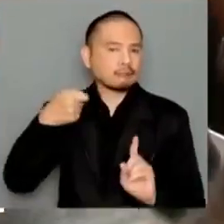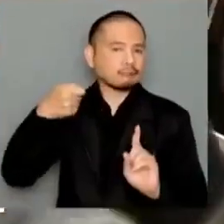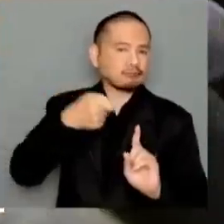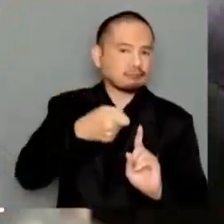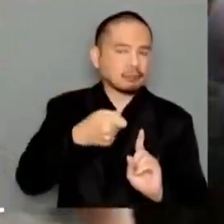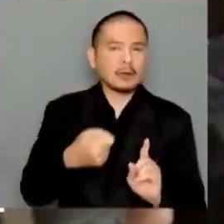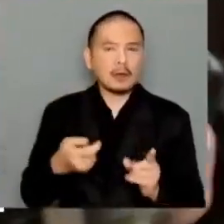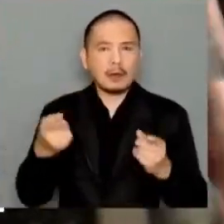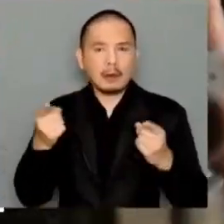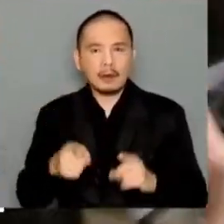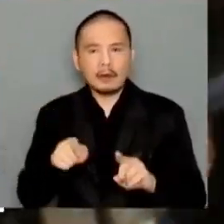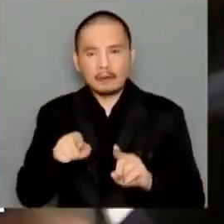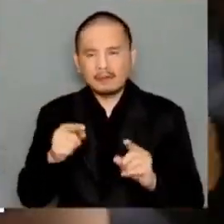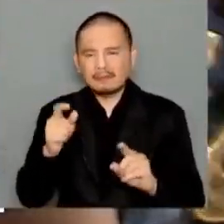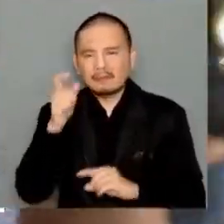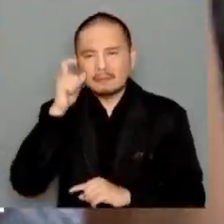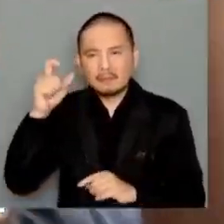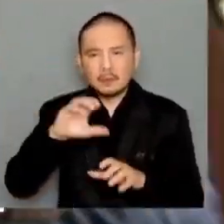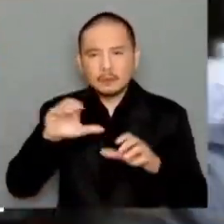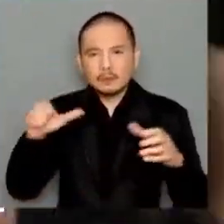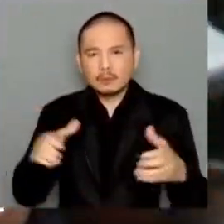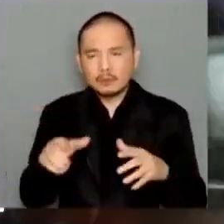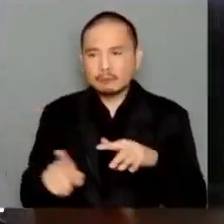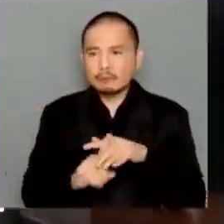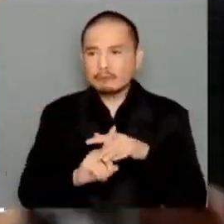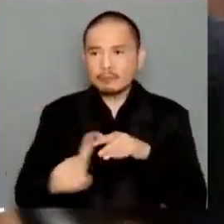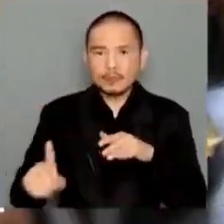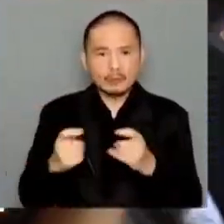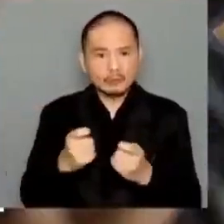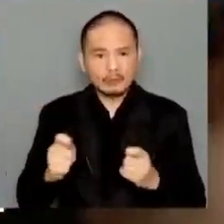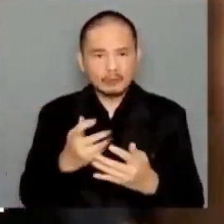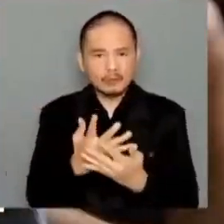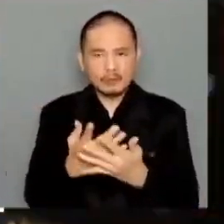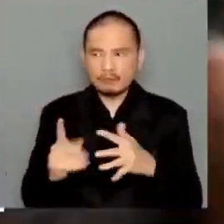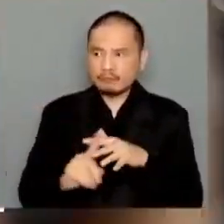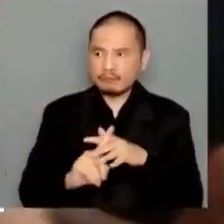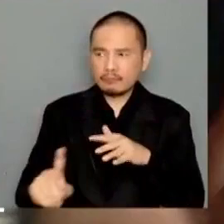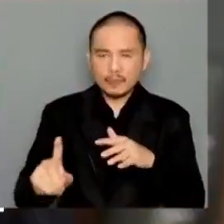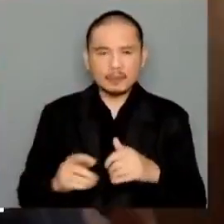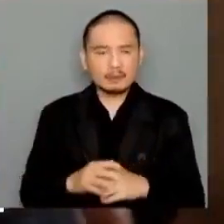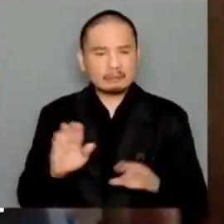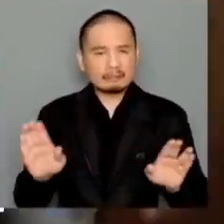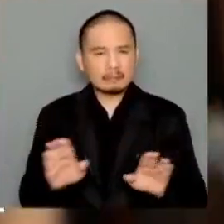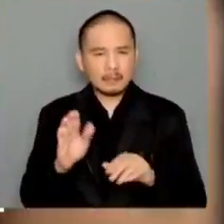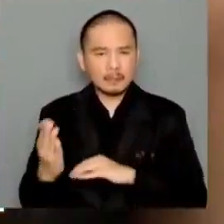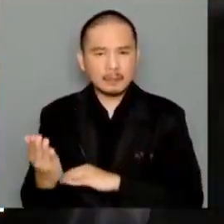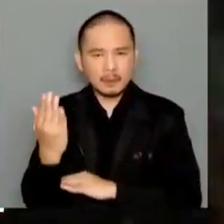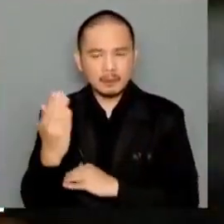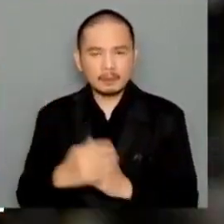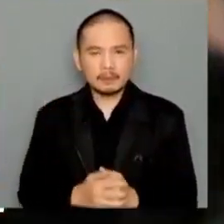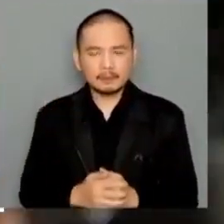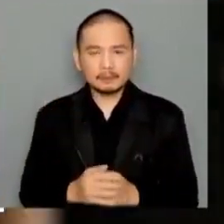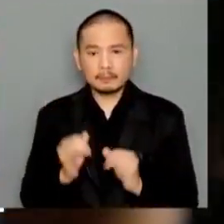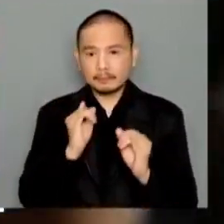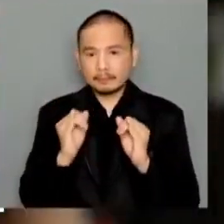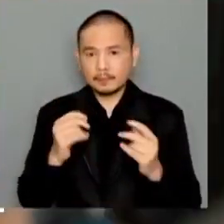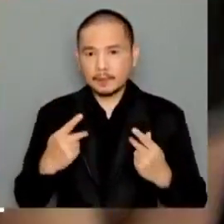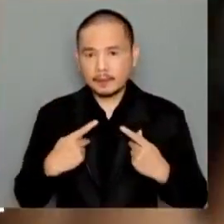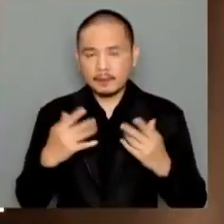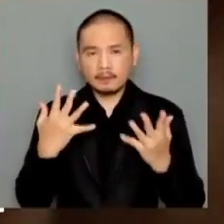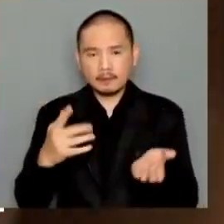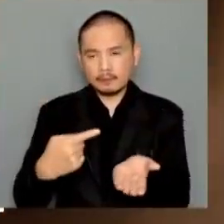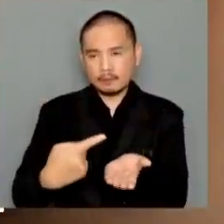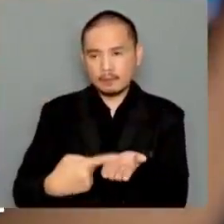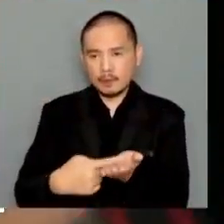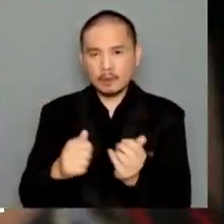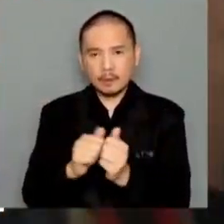attempt of Abu Sayyaf members Sunday morning. The president also revealed in the interview that he has been able to talk to de Lima shortly